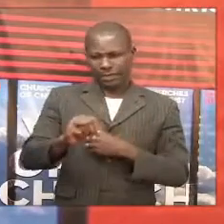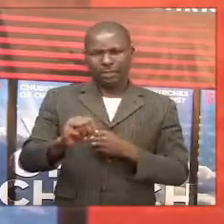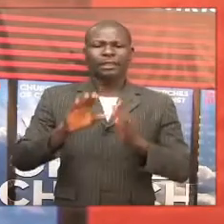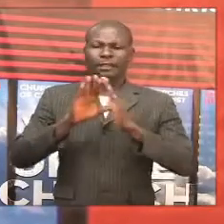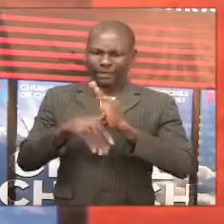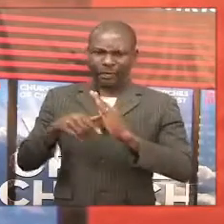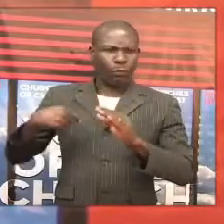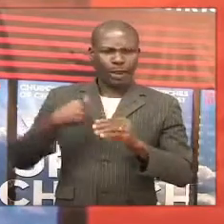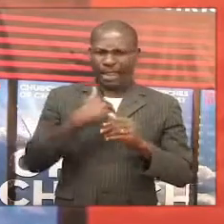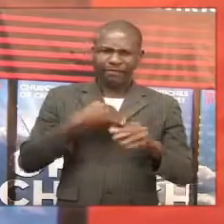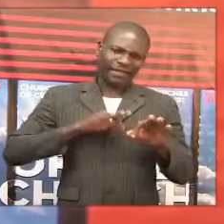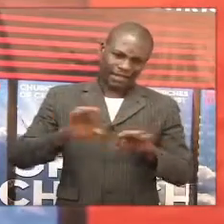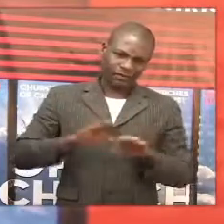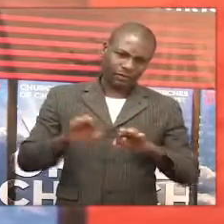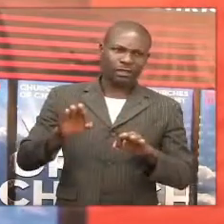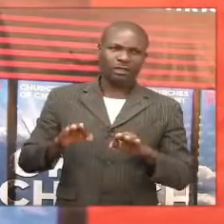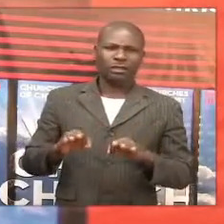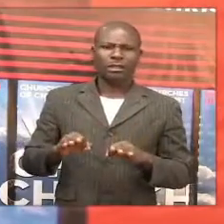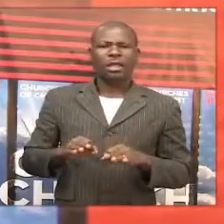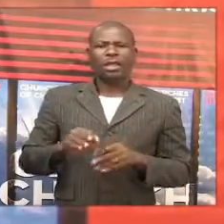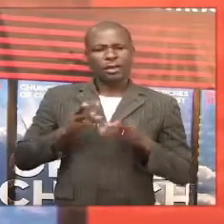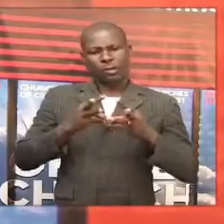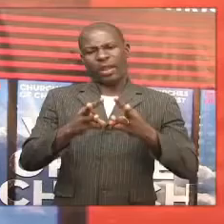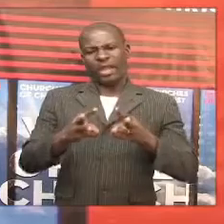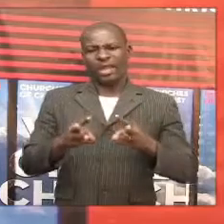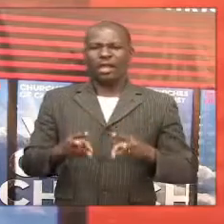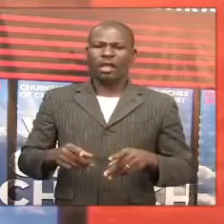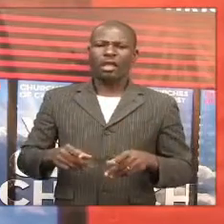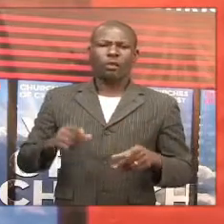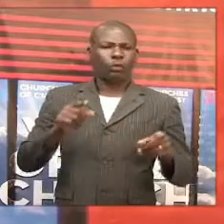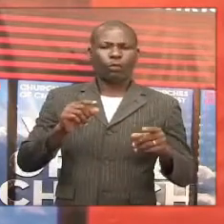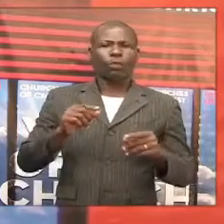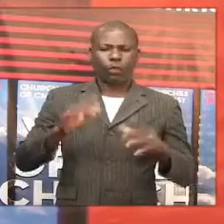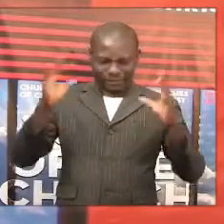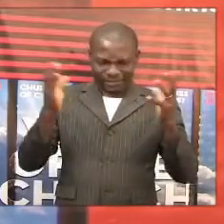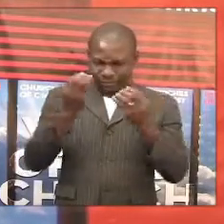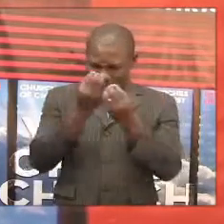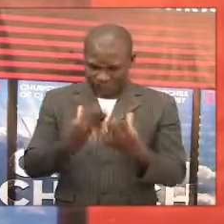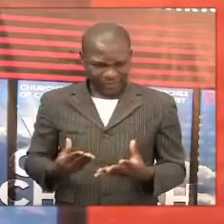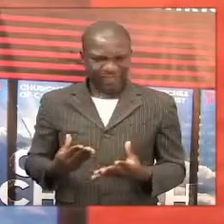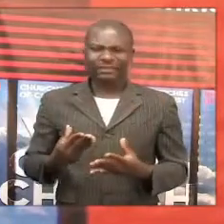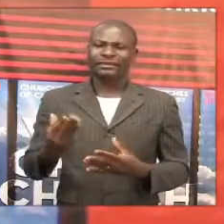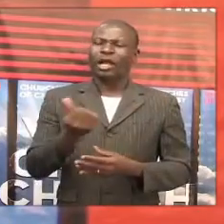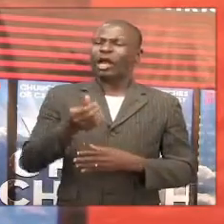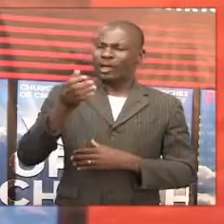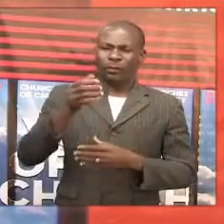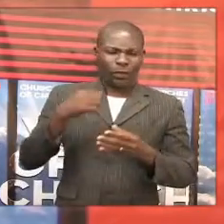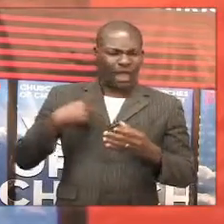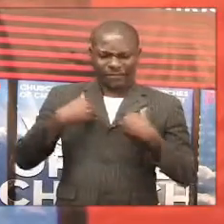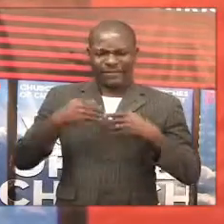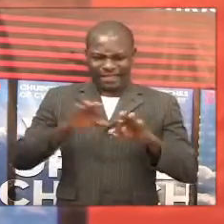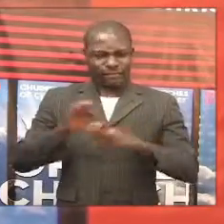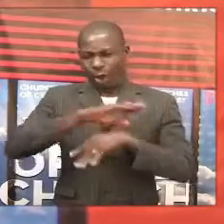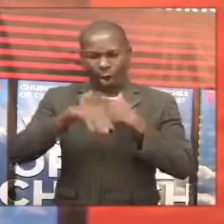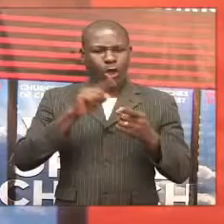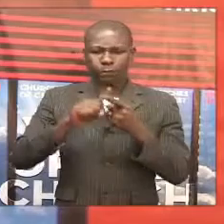Achra or said, Oquia, your first way you do homeda or Bible a quansono. And also Bible, upon Radano, watch the chim.